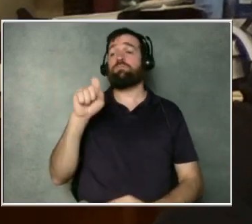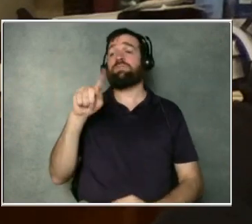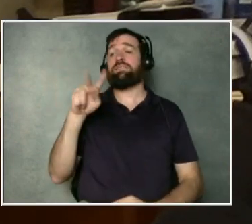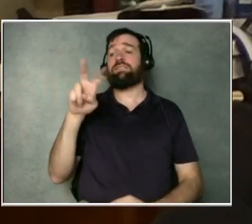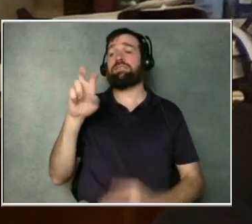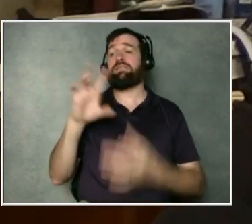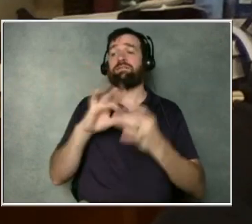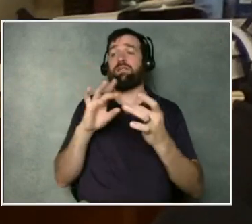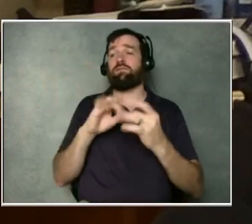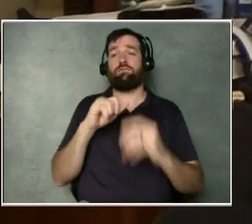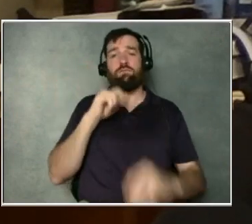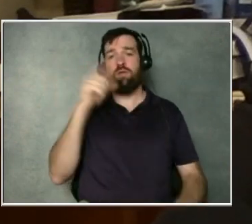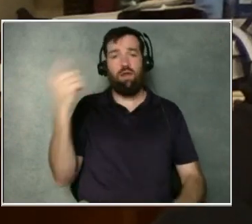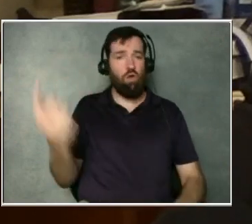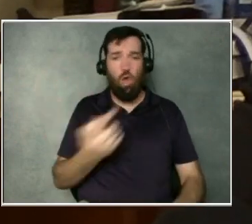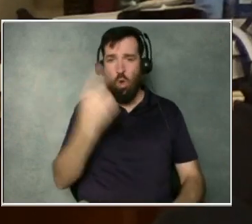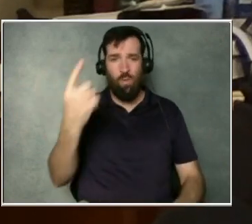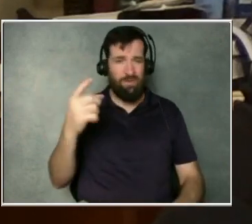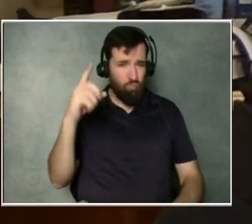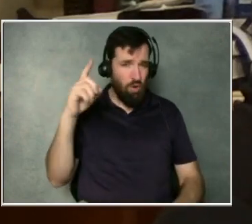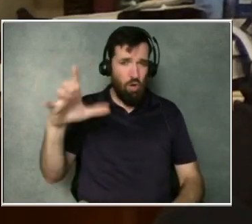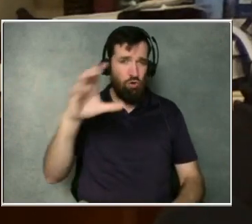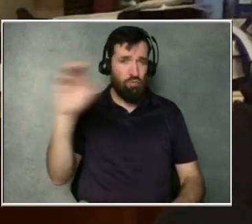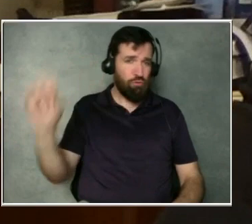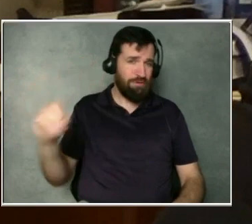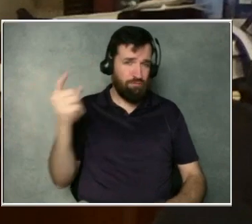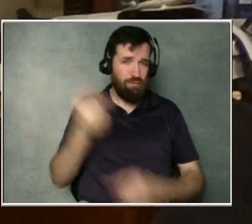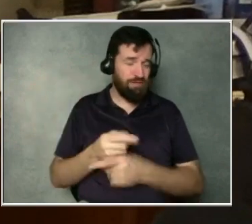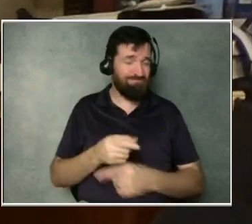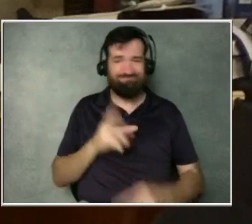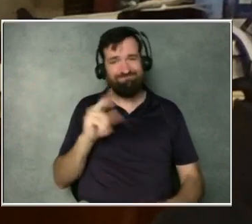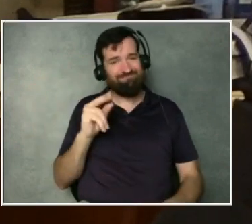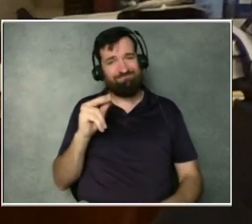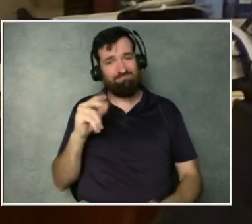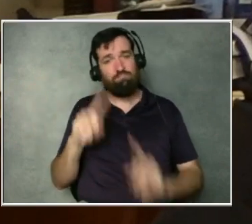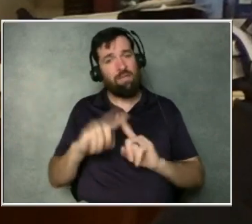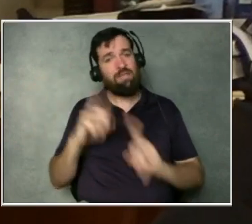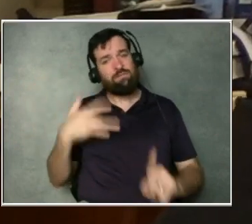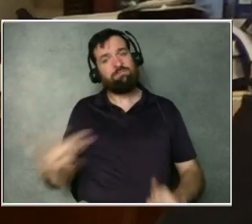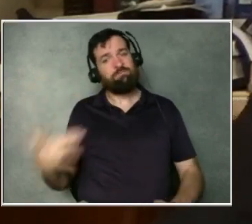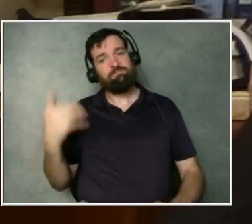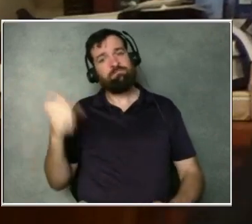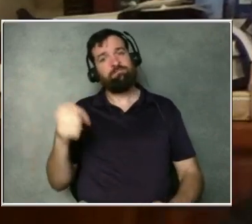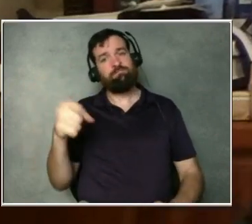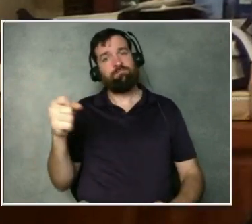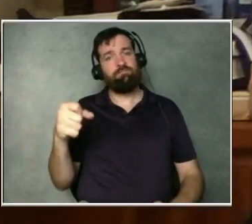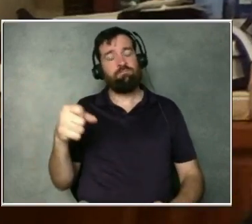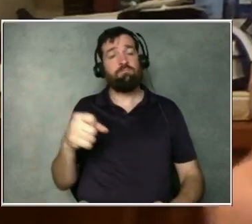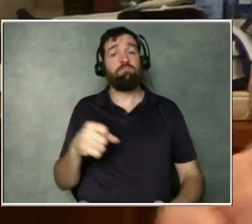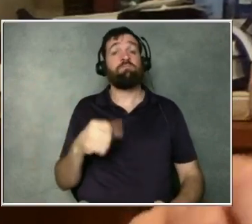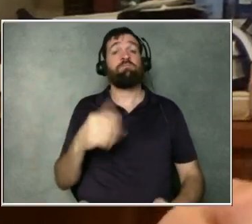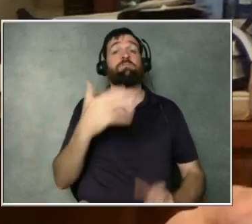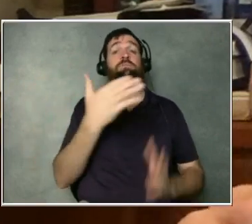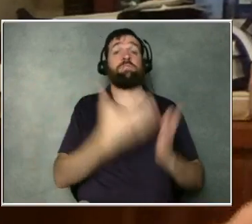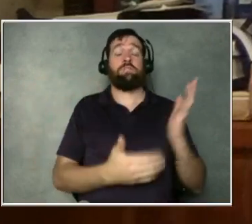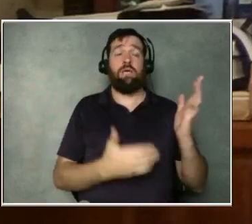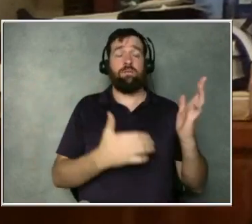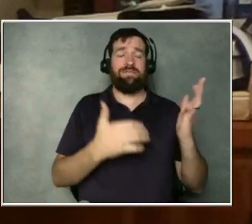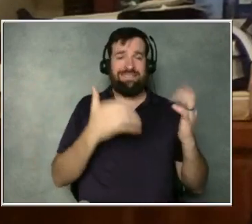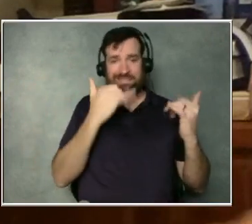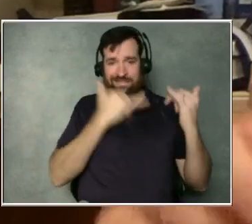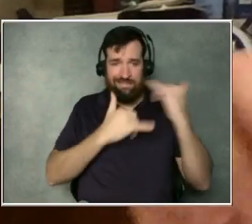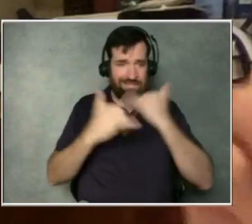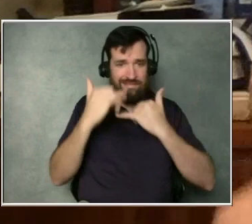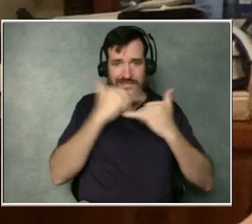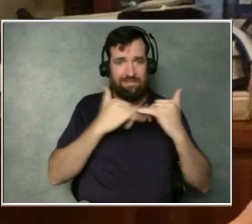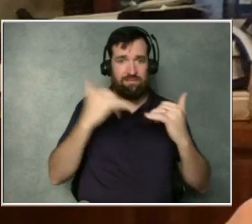not always 100% right, but we're usually right. And where there are small deficits in